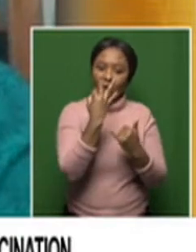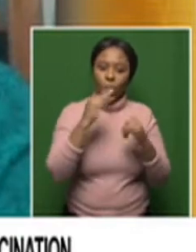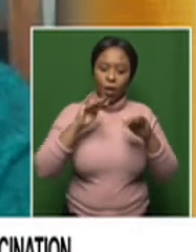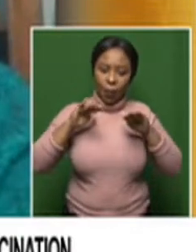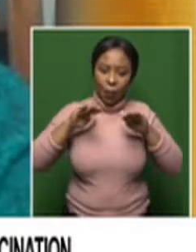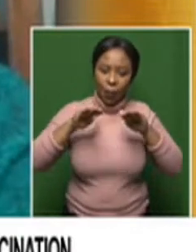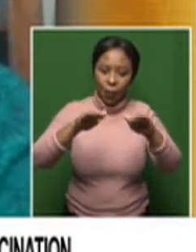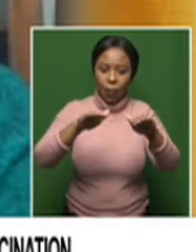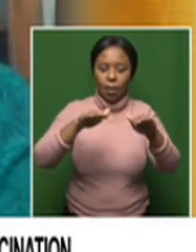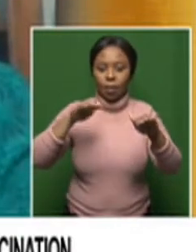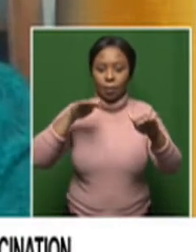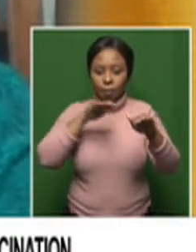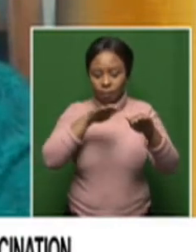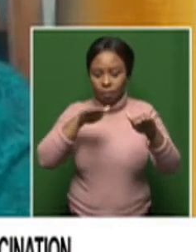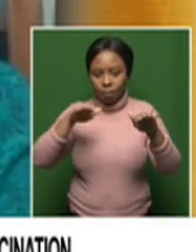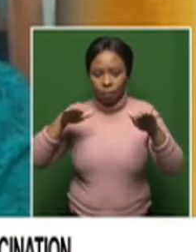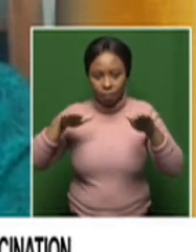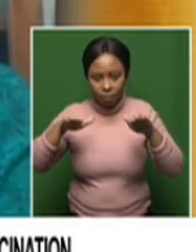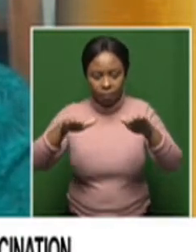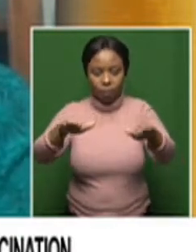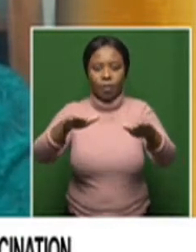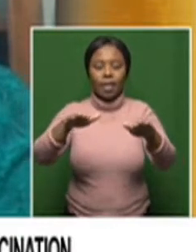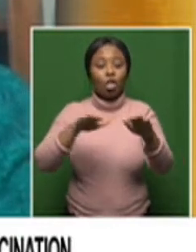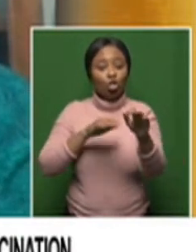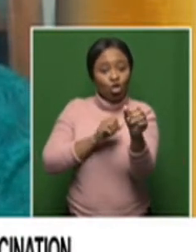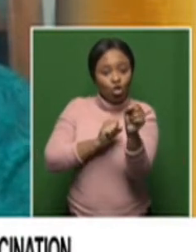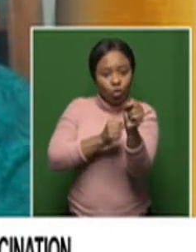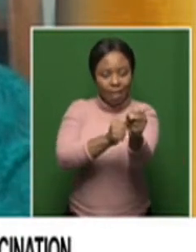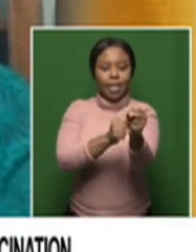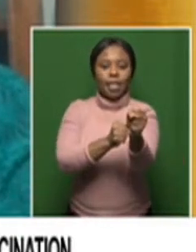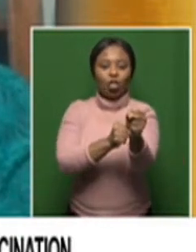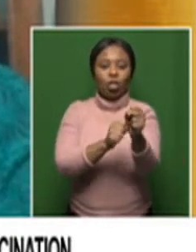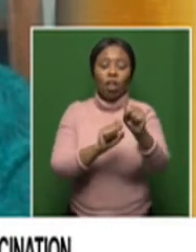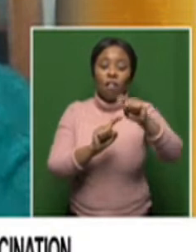two as per our overall strategy. The first